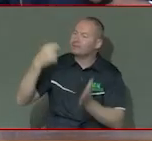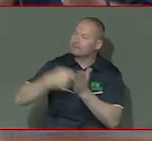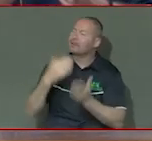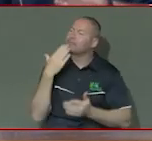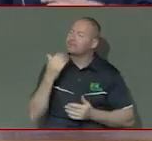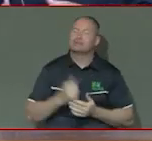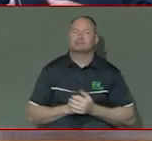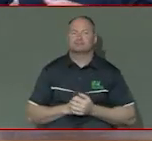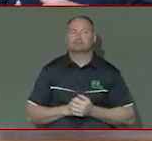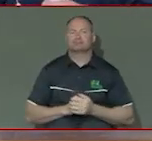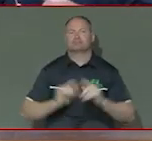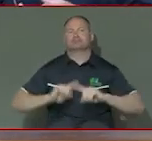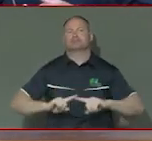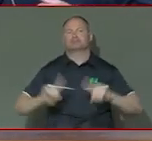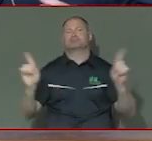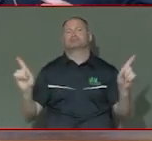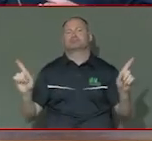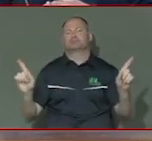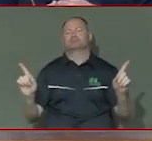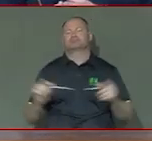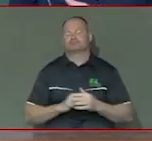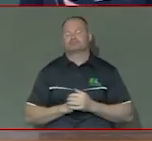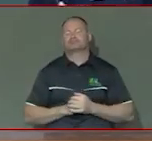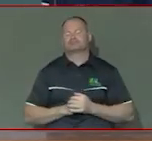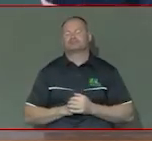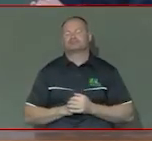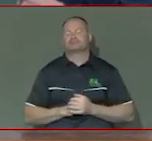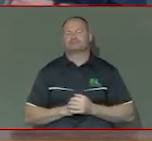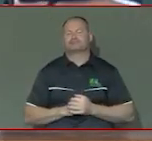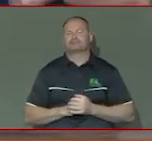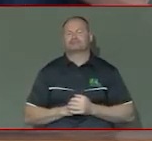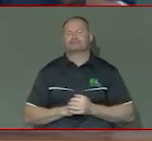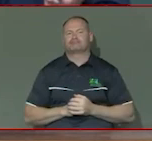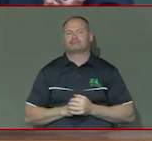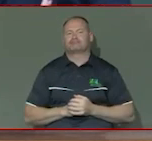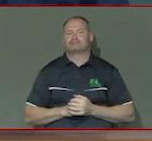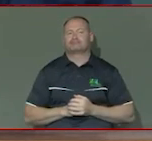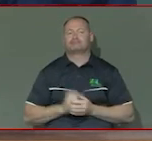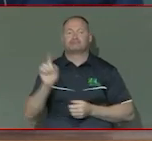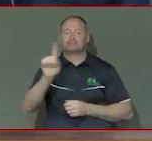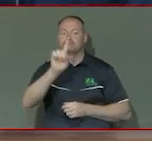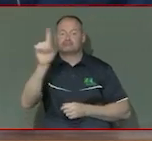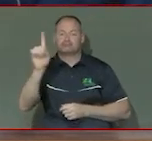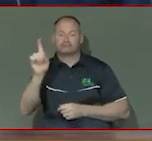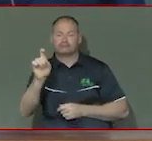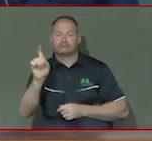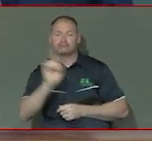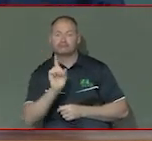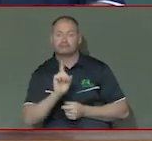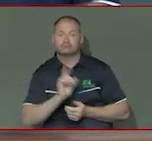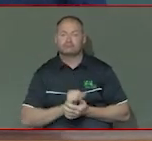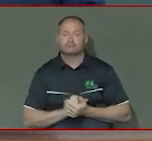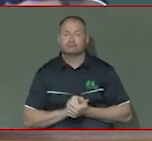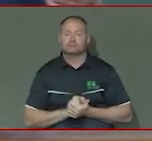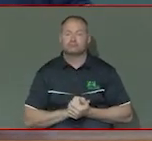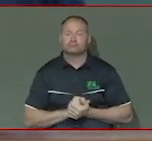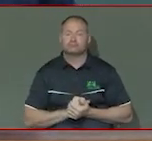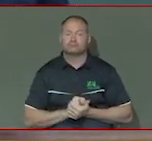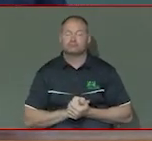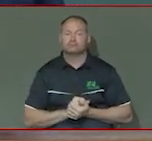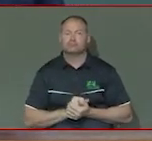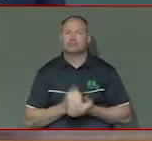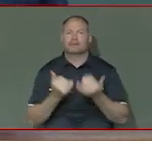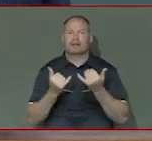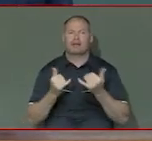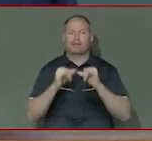that's the difference between the two. All right. So what is the question that they ask? Comment on the liquidity